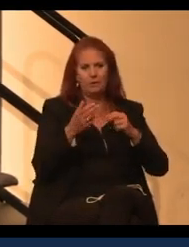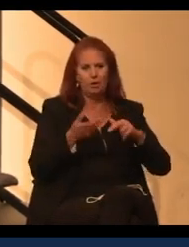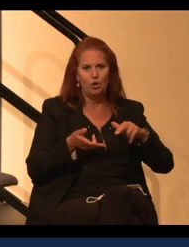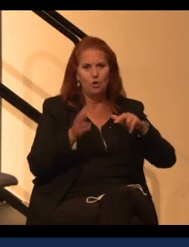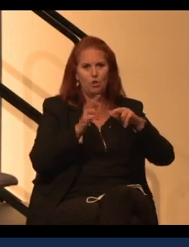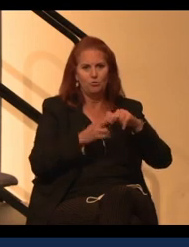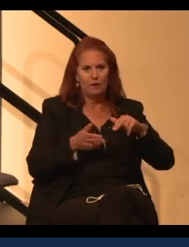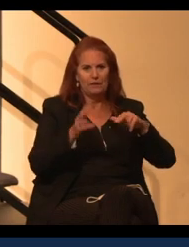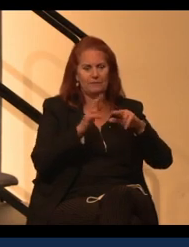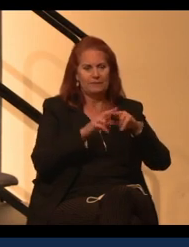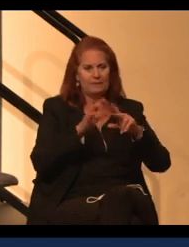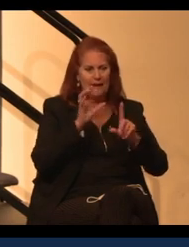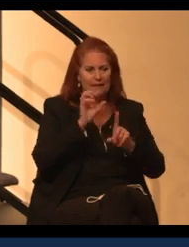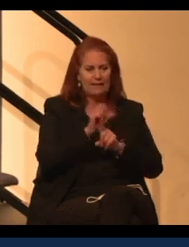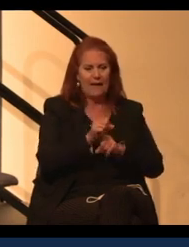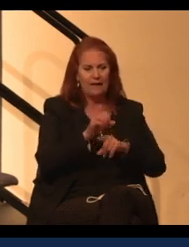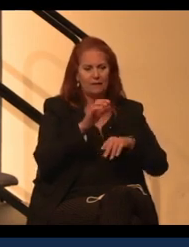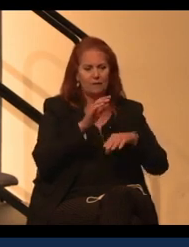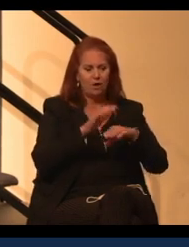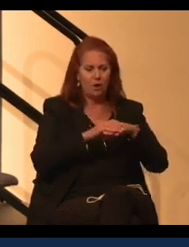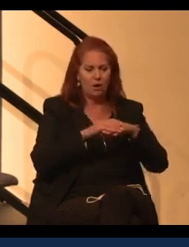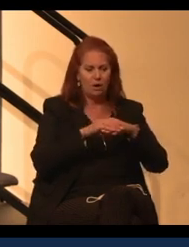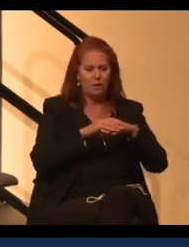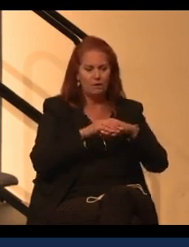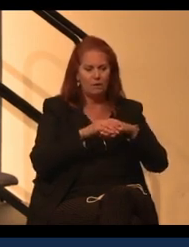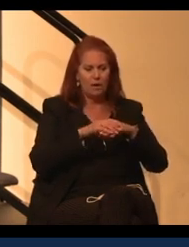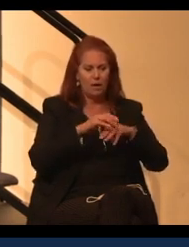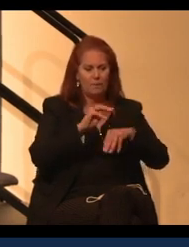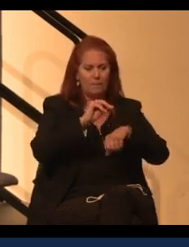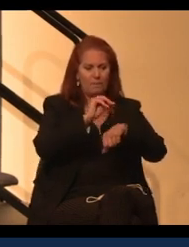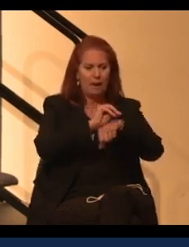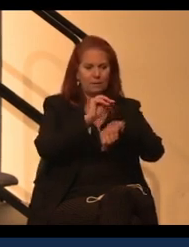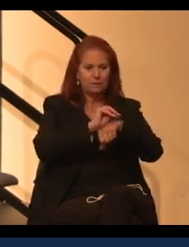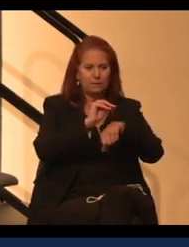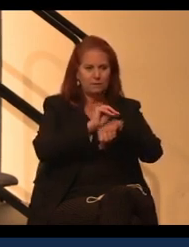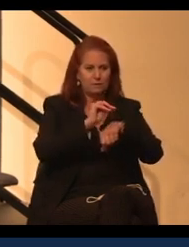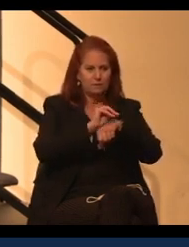rising attacks on mosques.